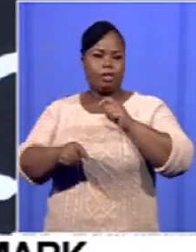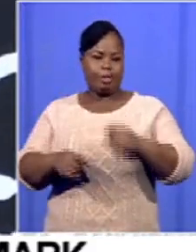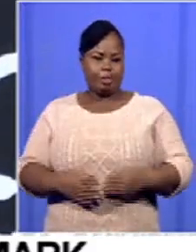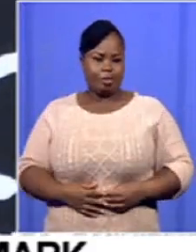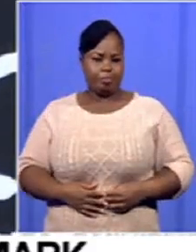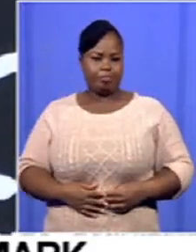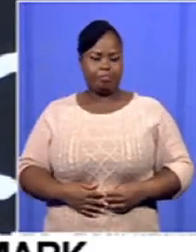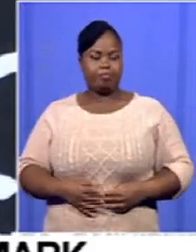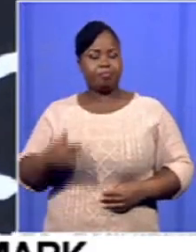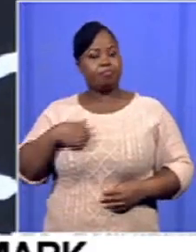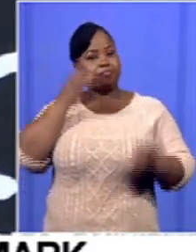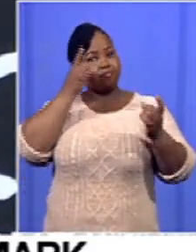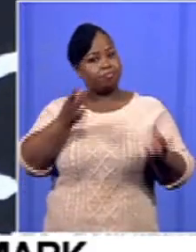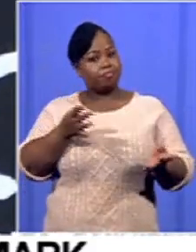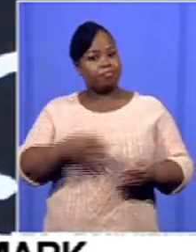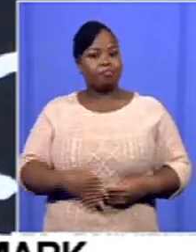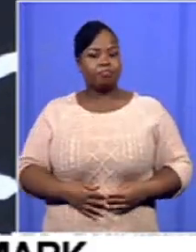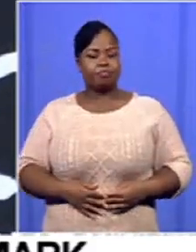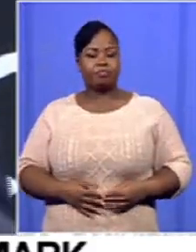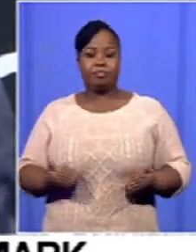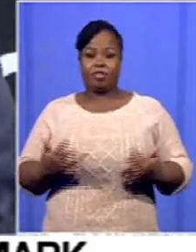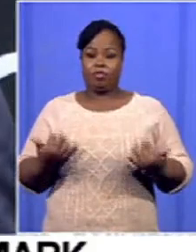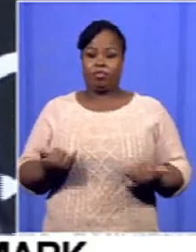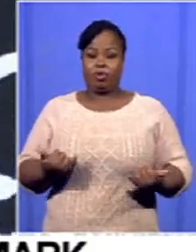I'm here to tell you, or as of today,